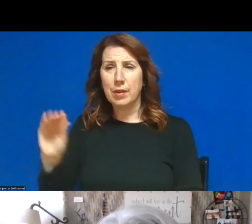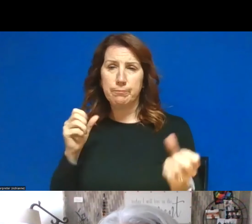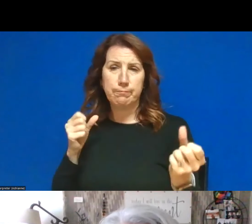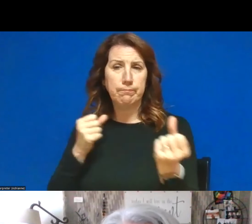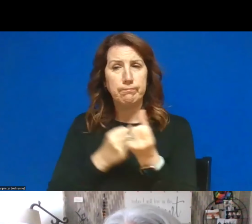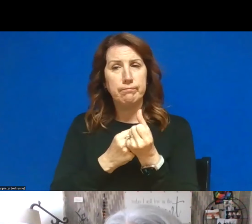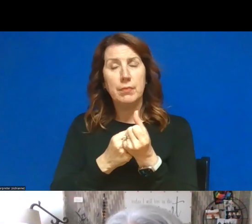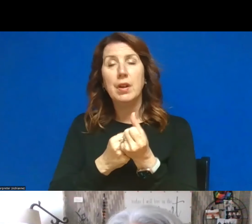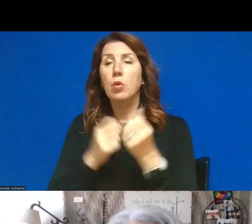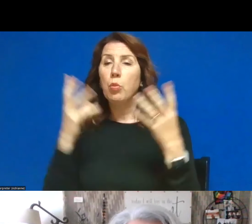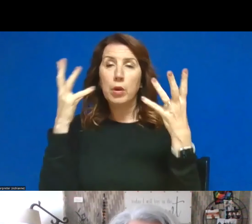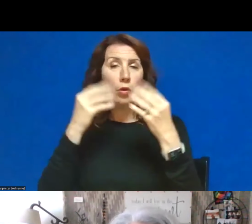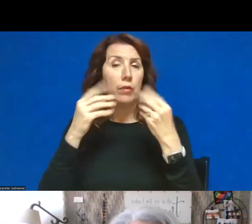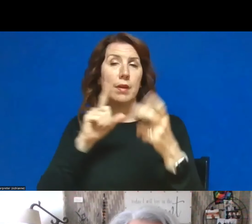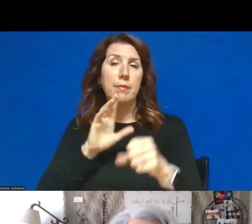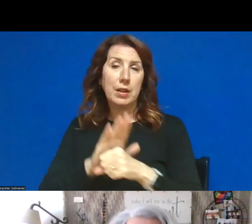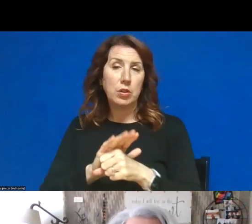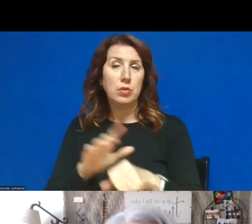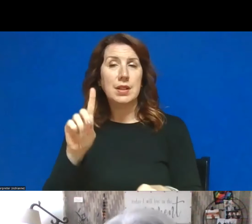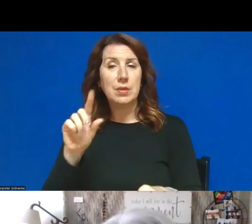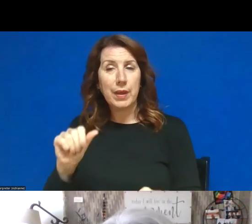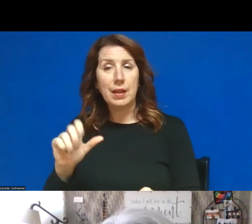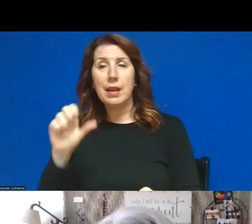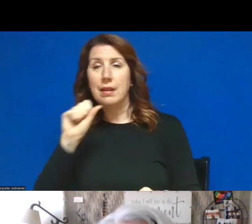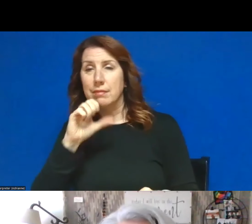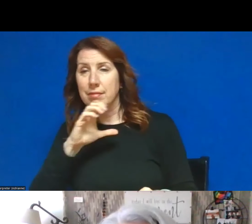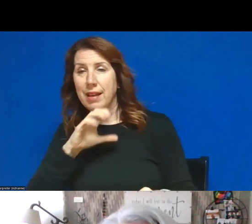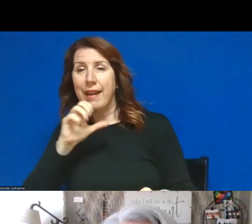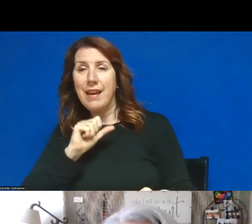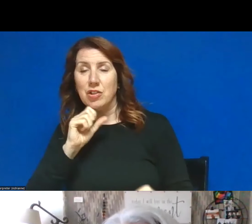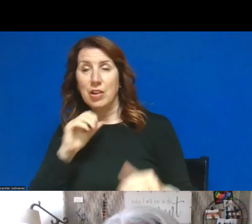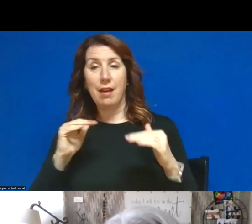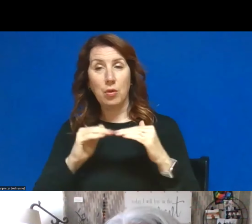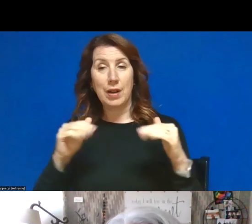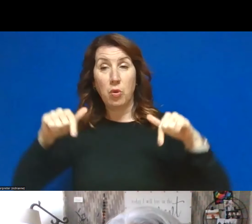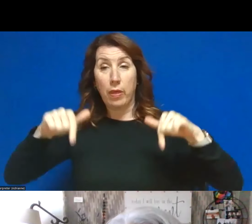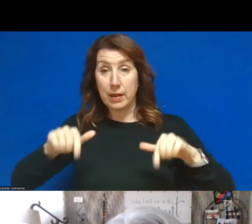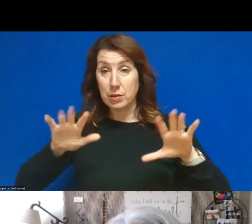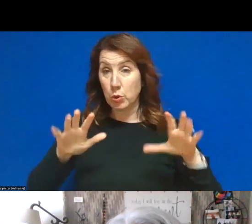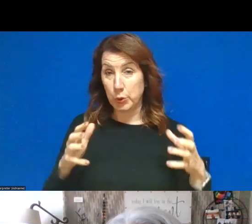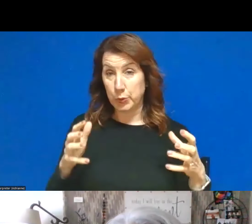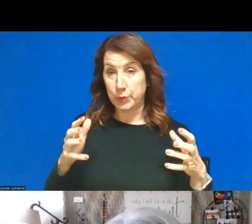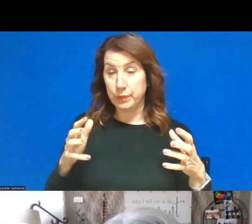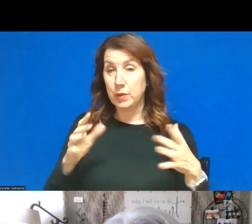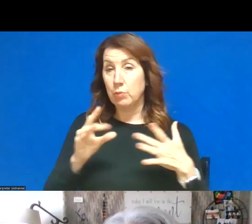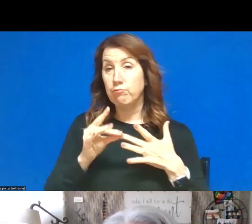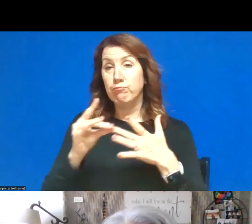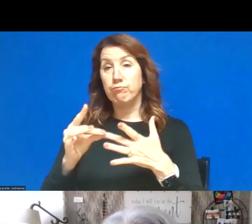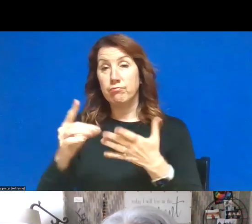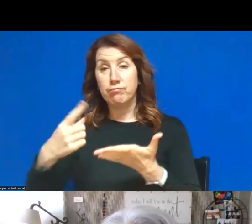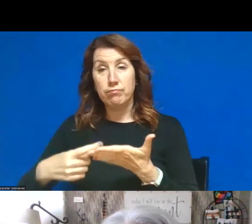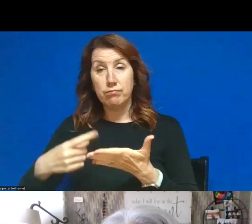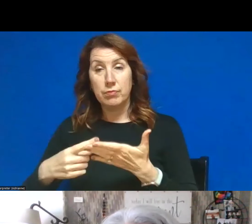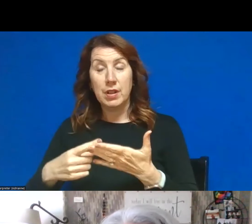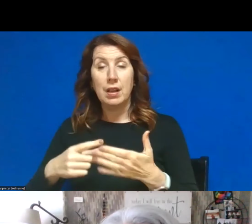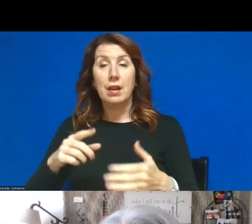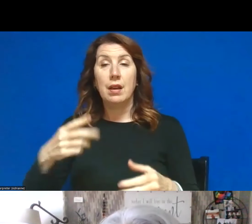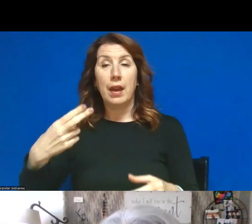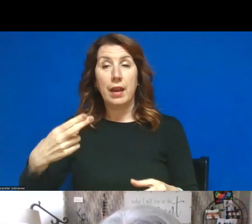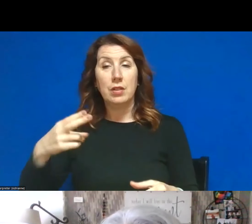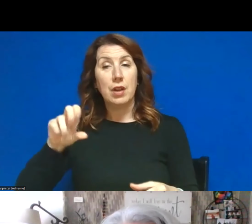to disability and aging equity to this group, which then prompted some conversations with Health and Human Services and